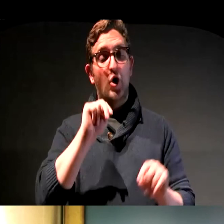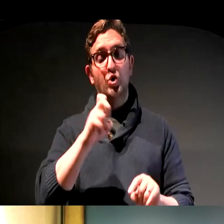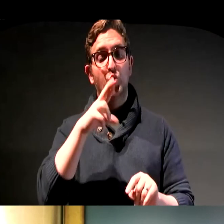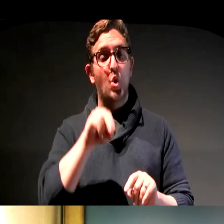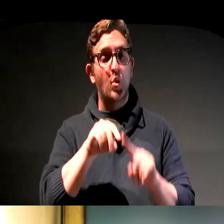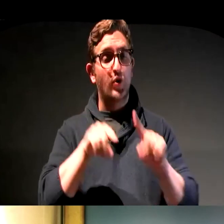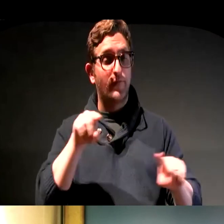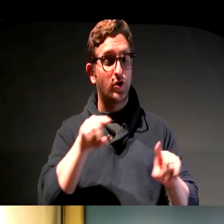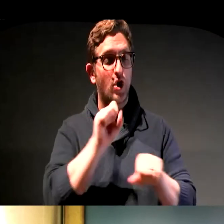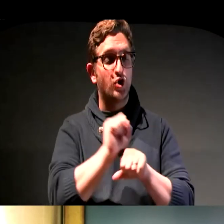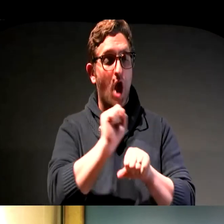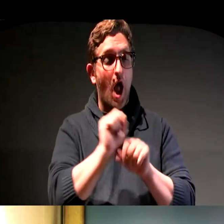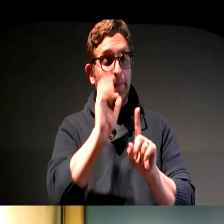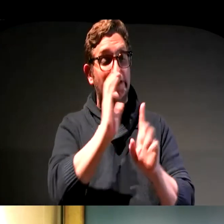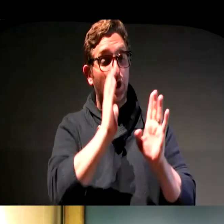be?